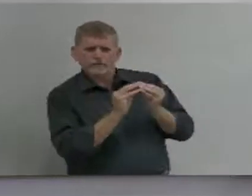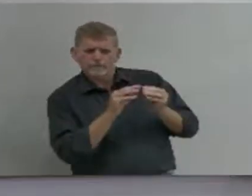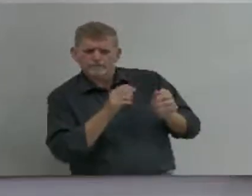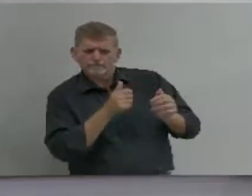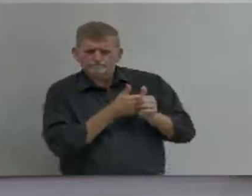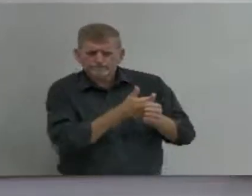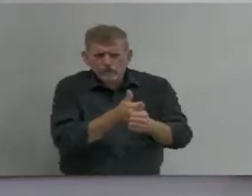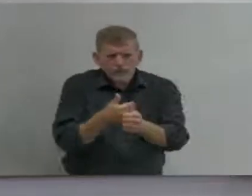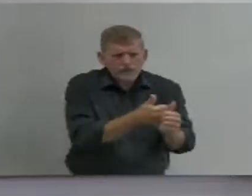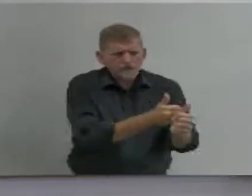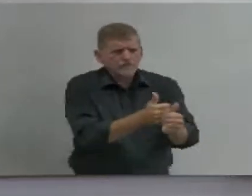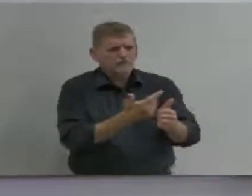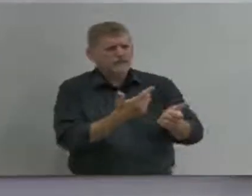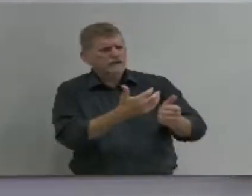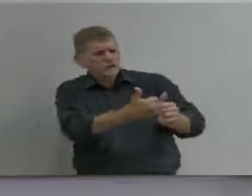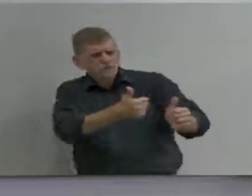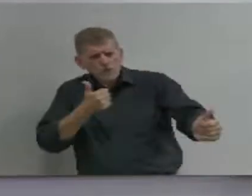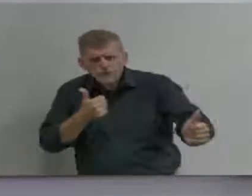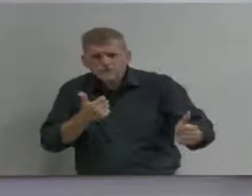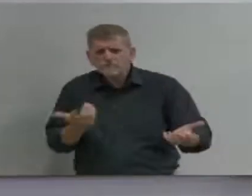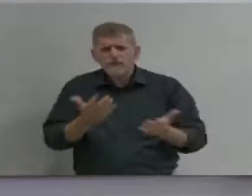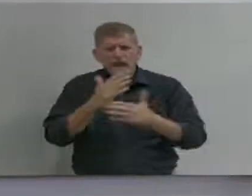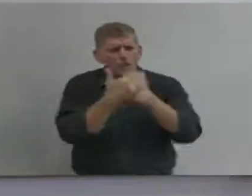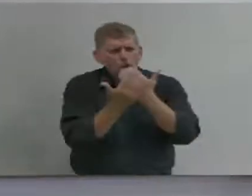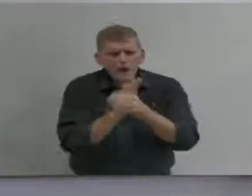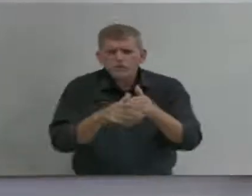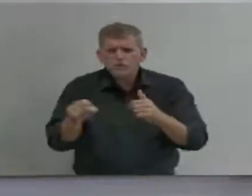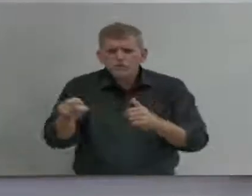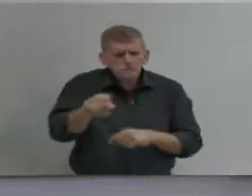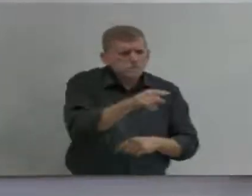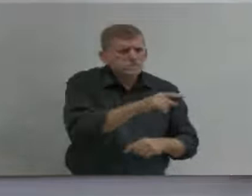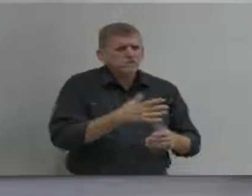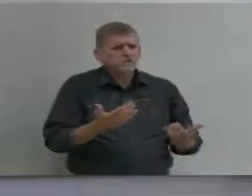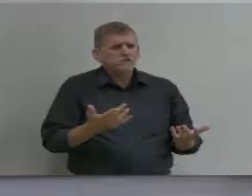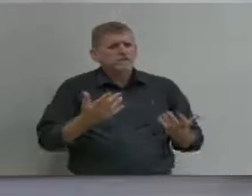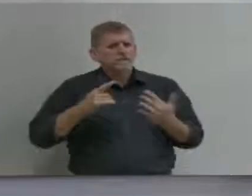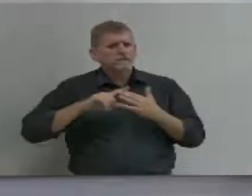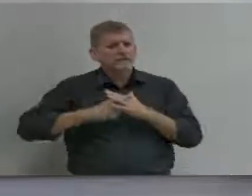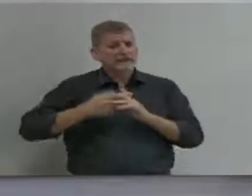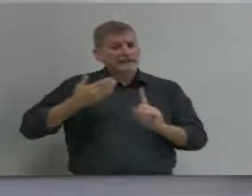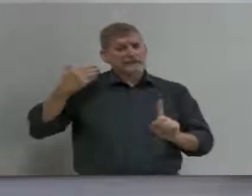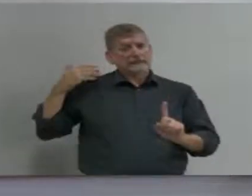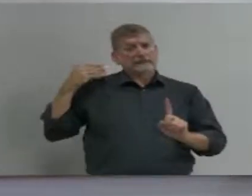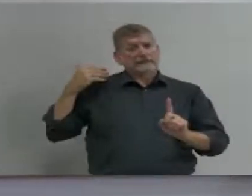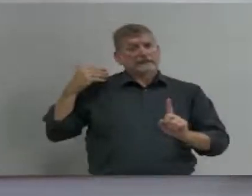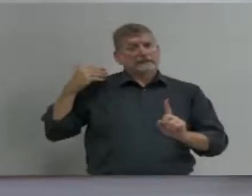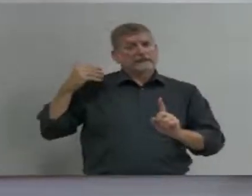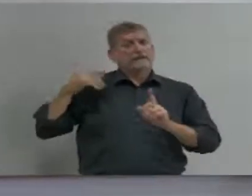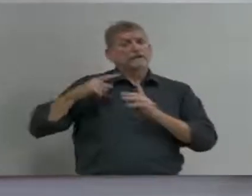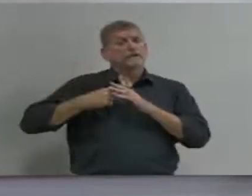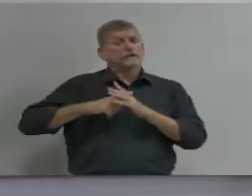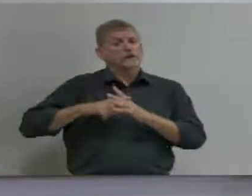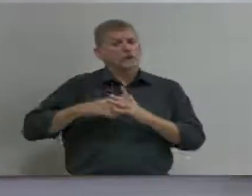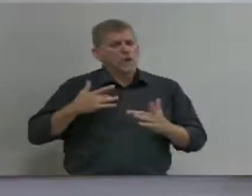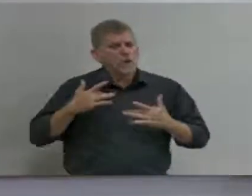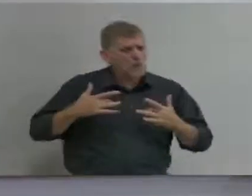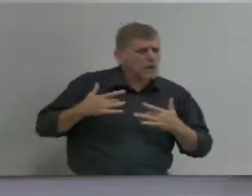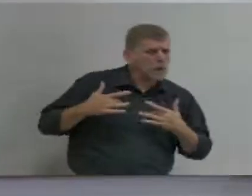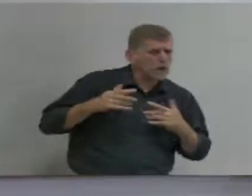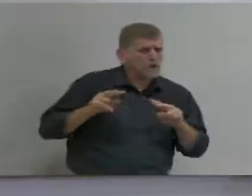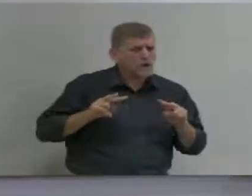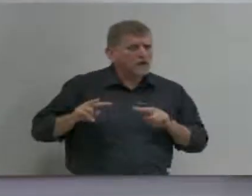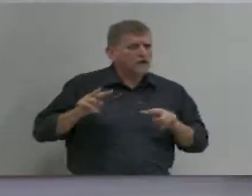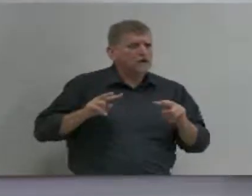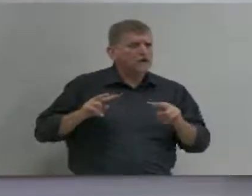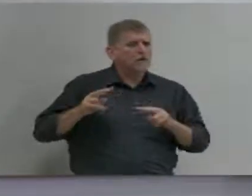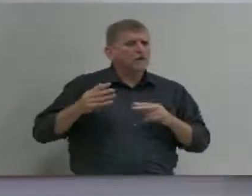hand washing. In the early days of the West Lafayette mandate, there was a lot of concern in regards to